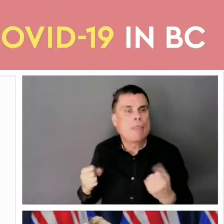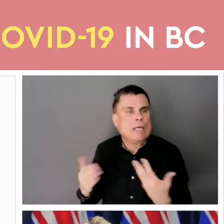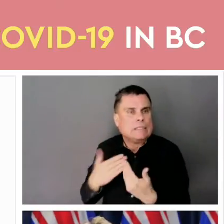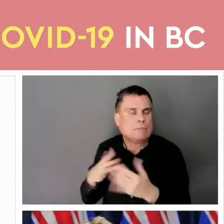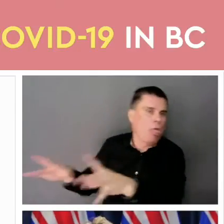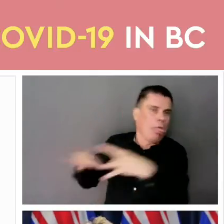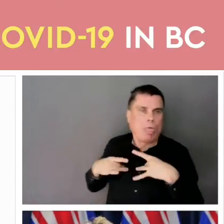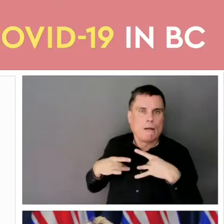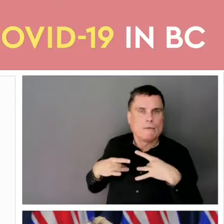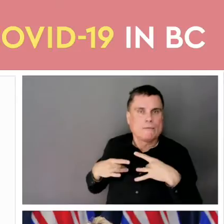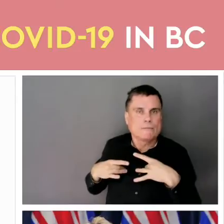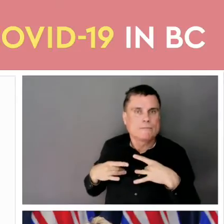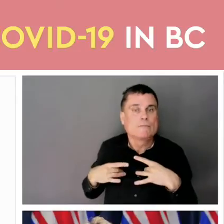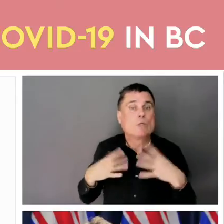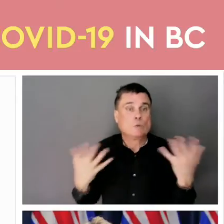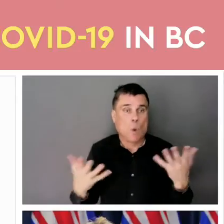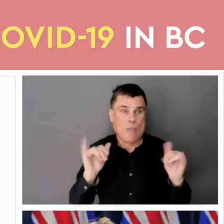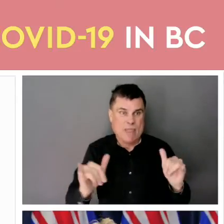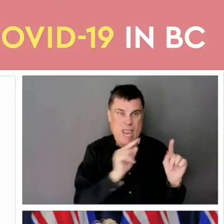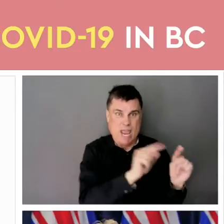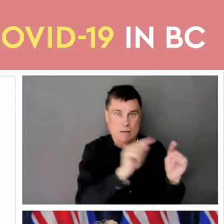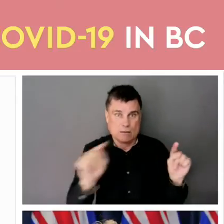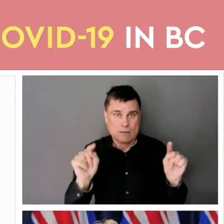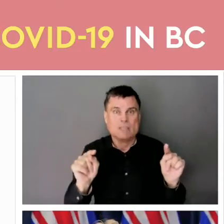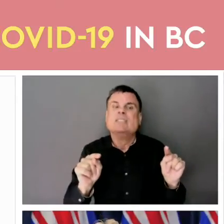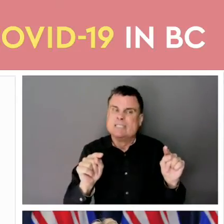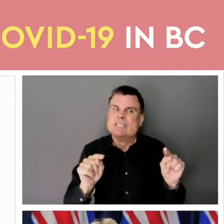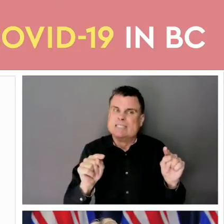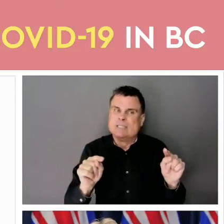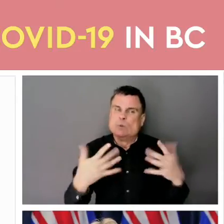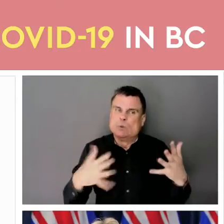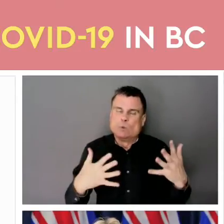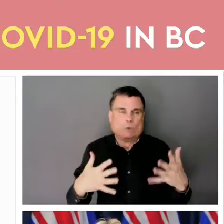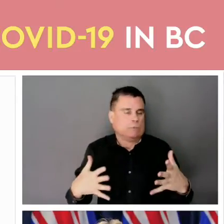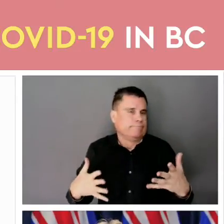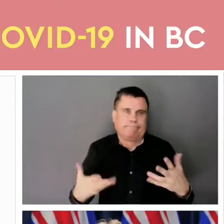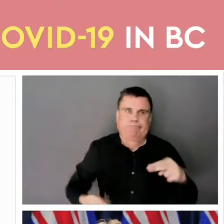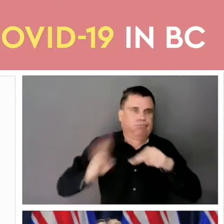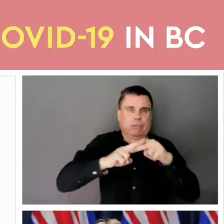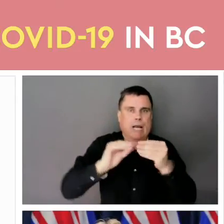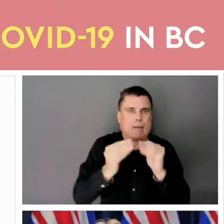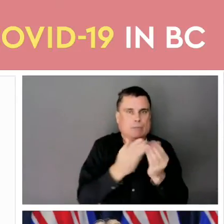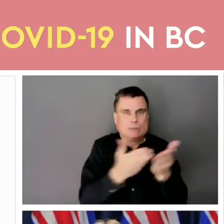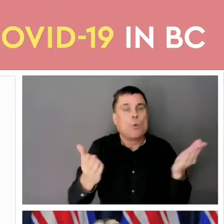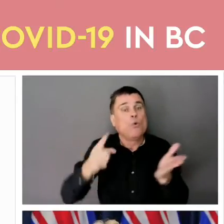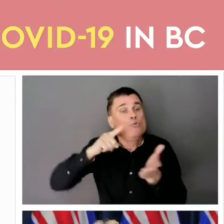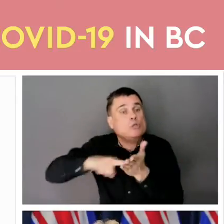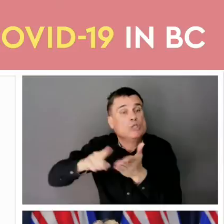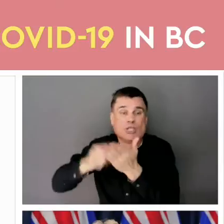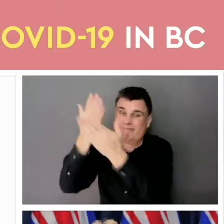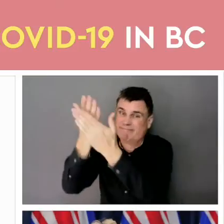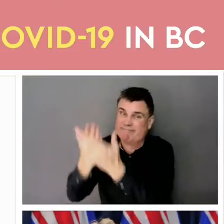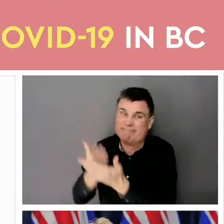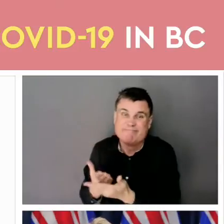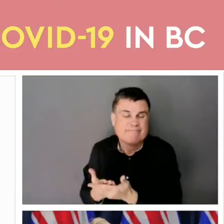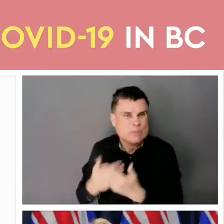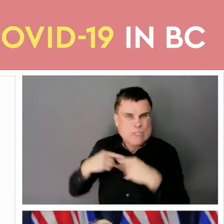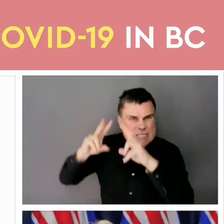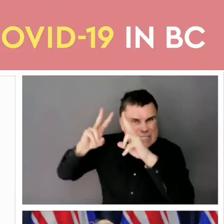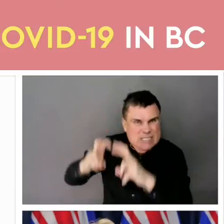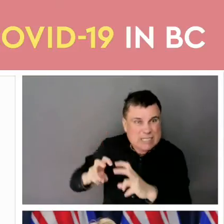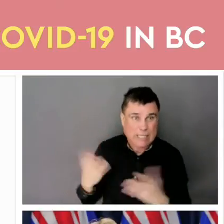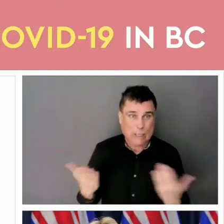We have been looking at this question in some detail across the country, internationally, and of course here in British Columbia as well.